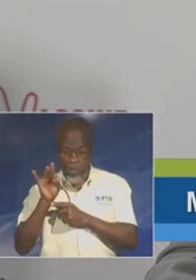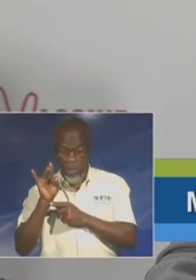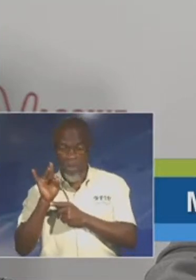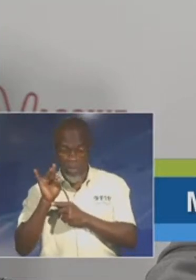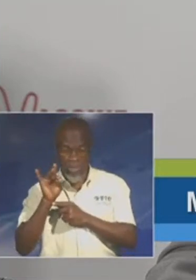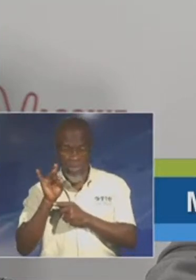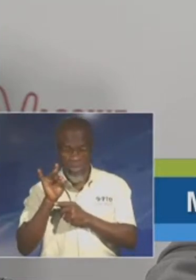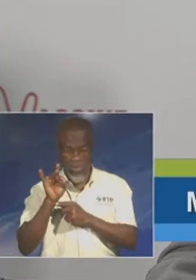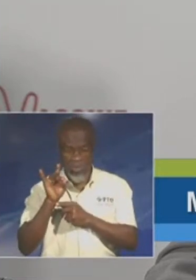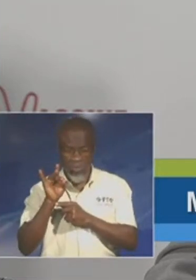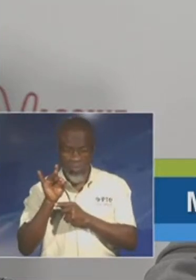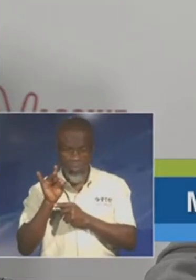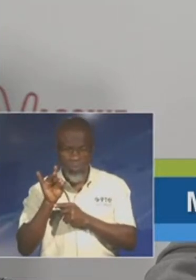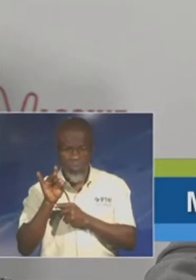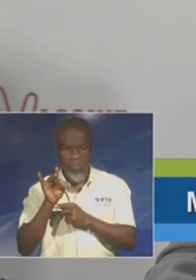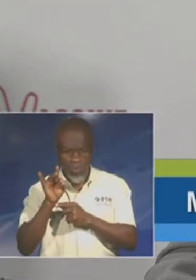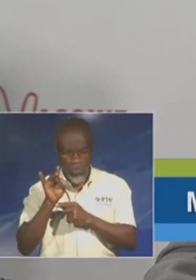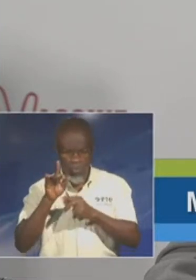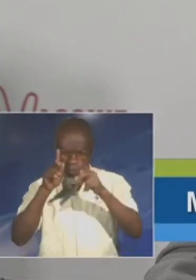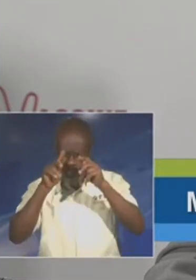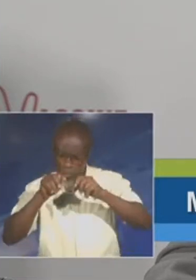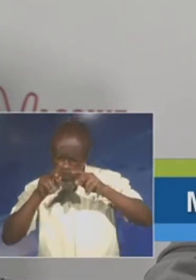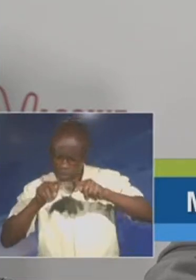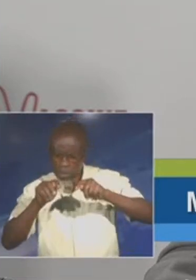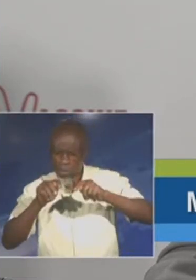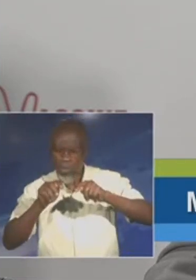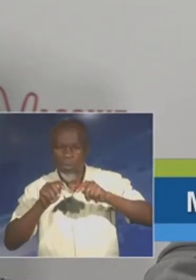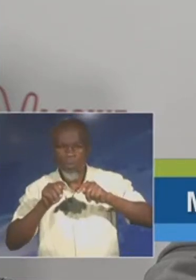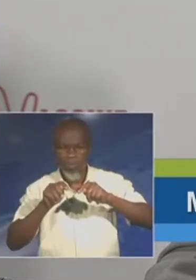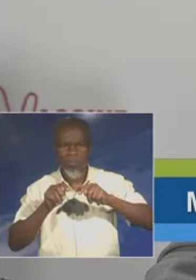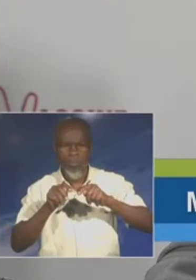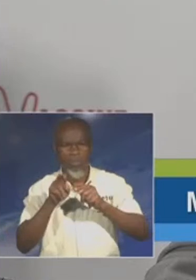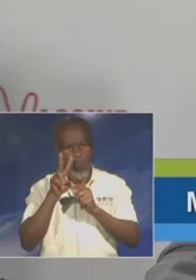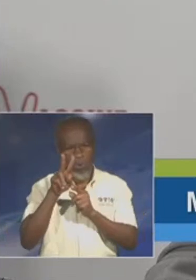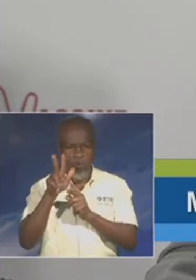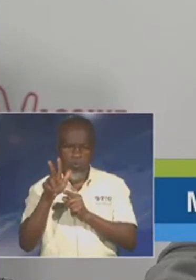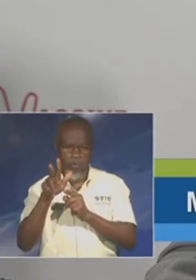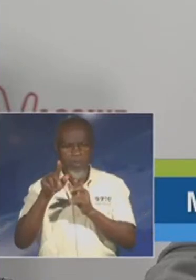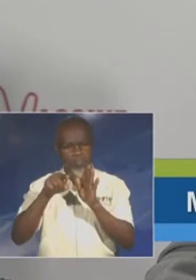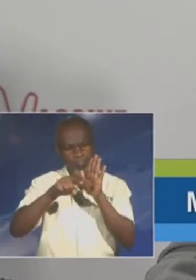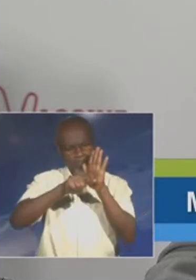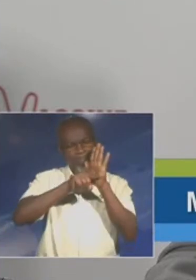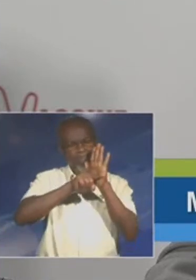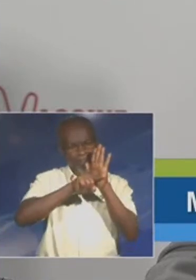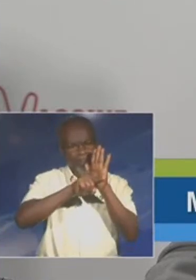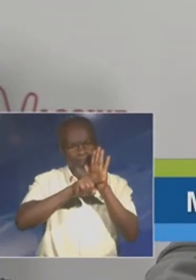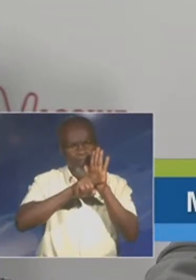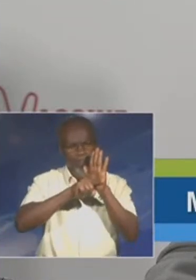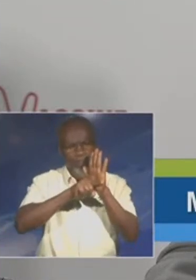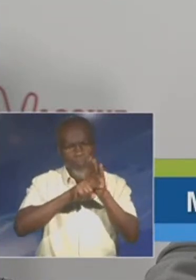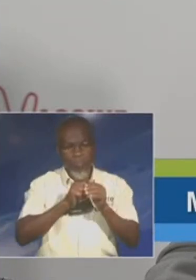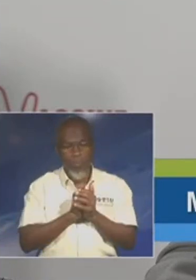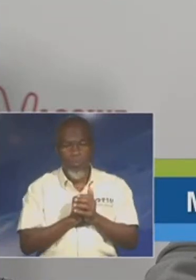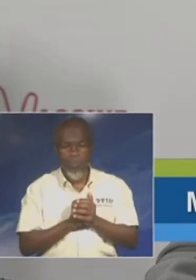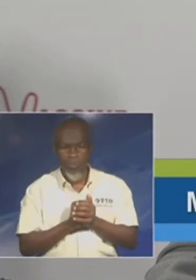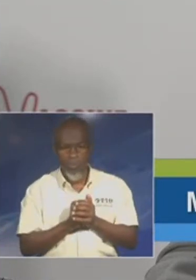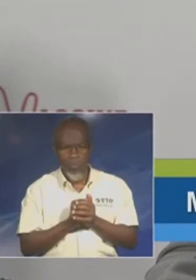tests done, 23 were negative. So those are the cases in the school